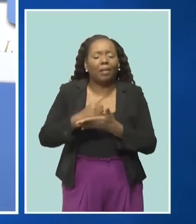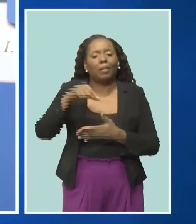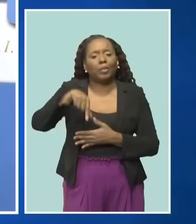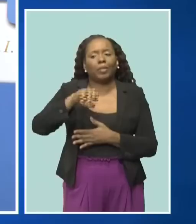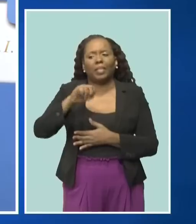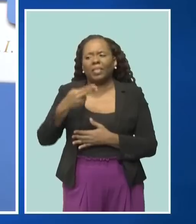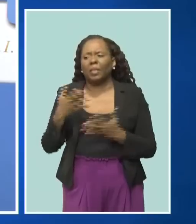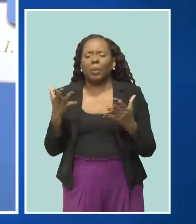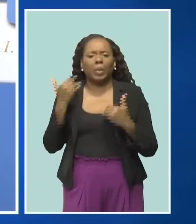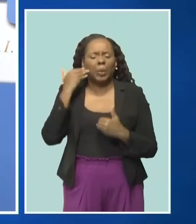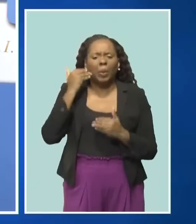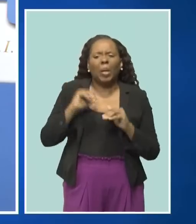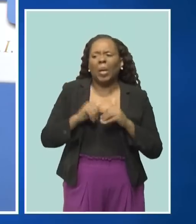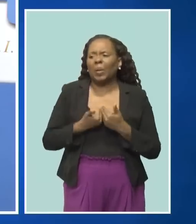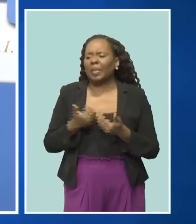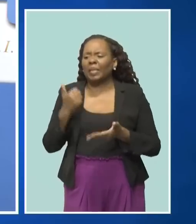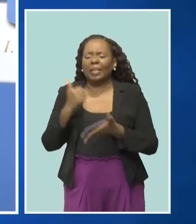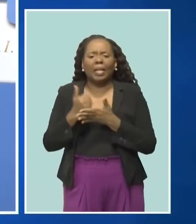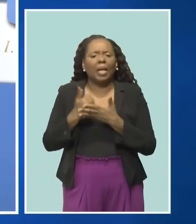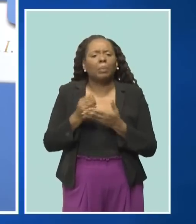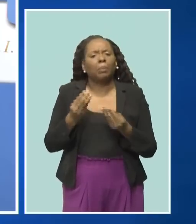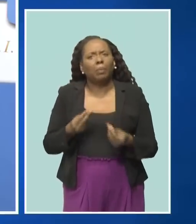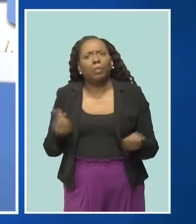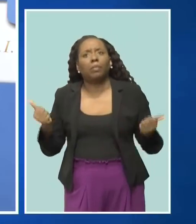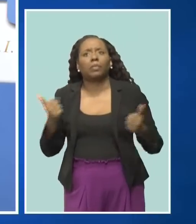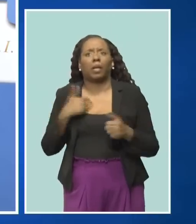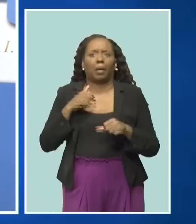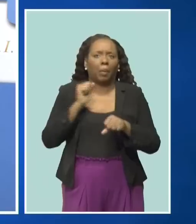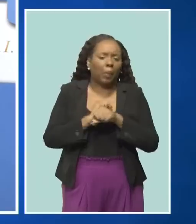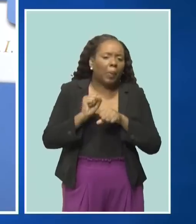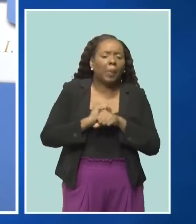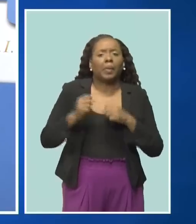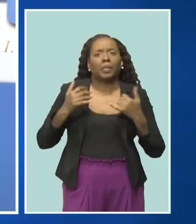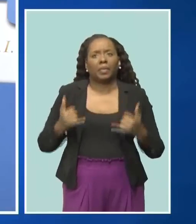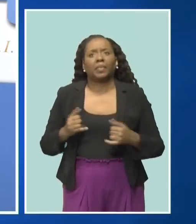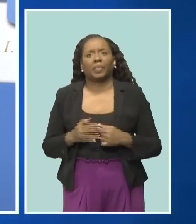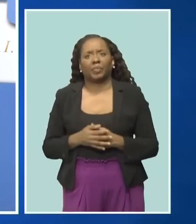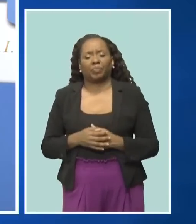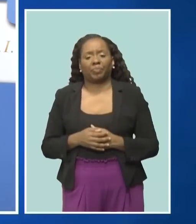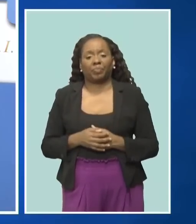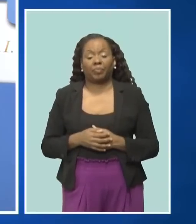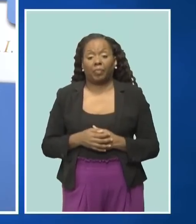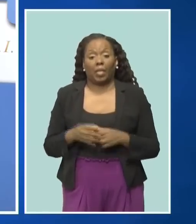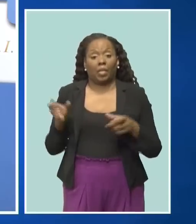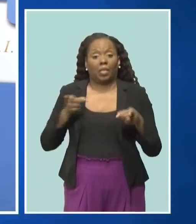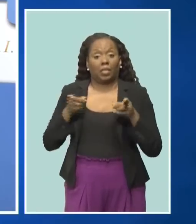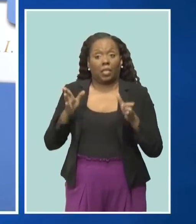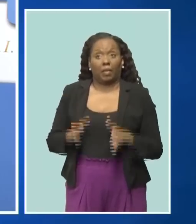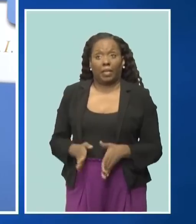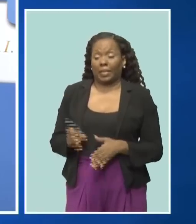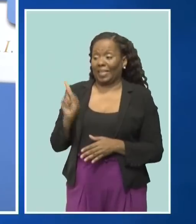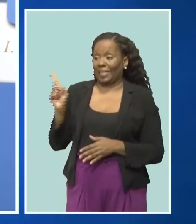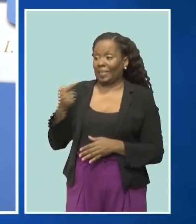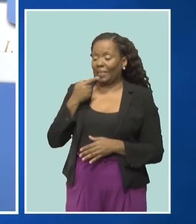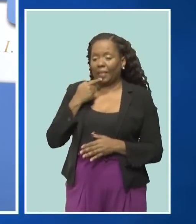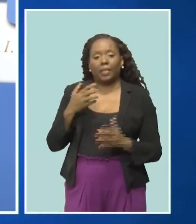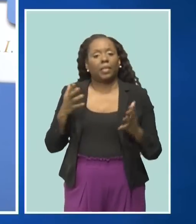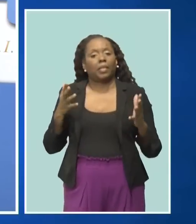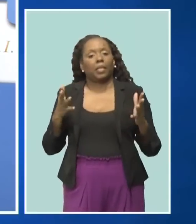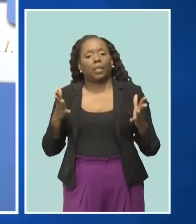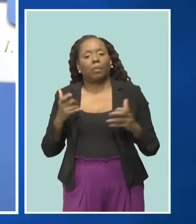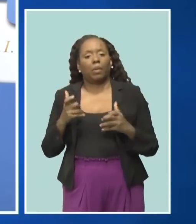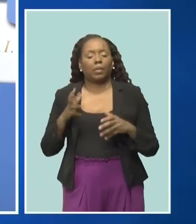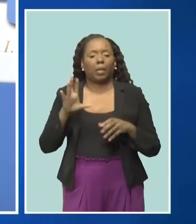how can we do it seamlessly, and that is what I am working on. And as the director Whitehall said, we're also looking to break into the UK